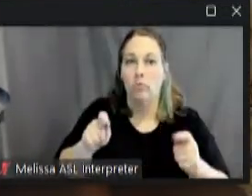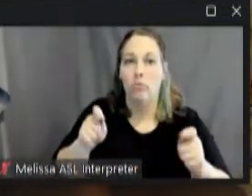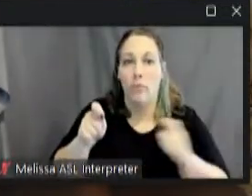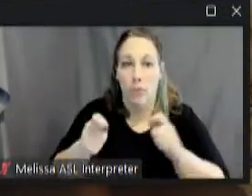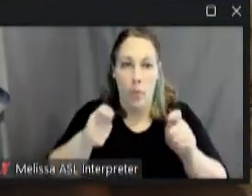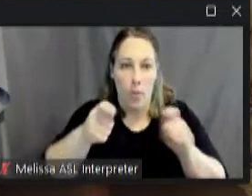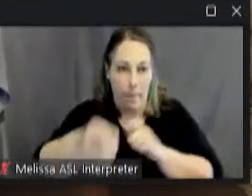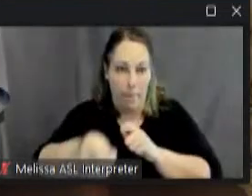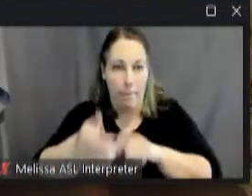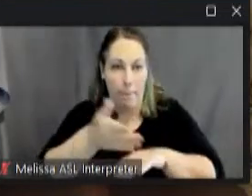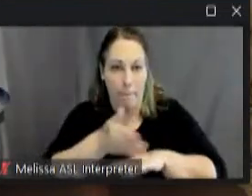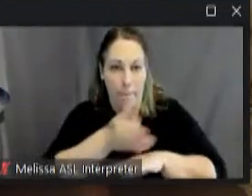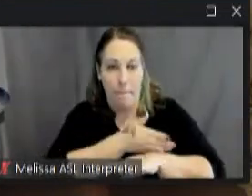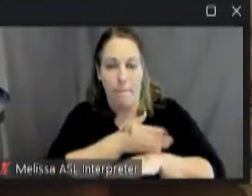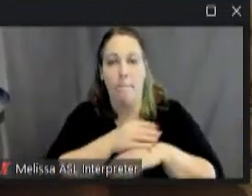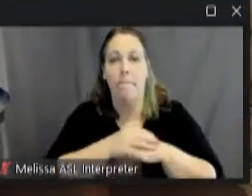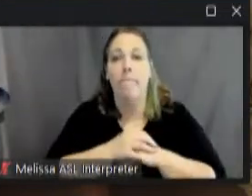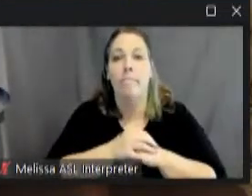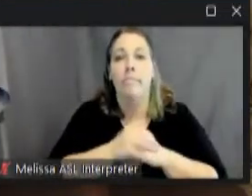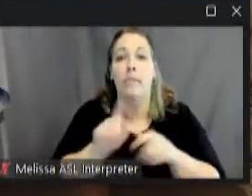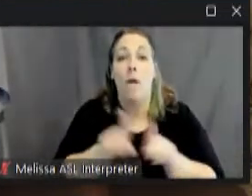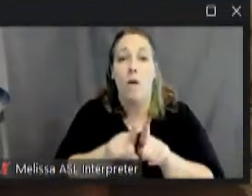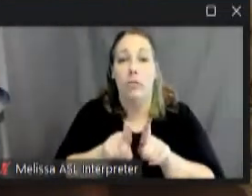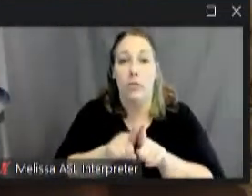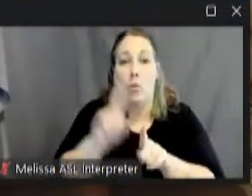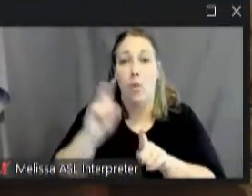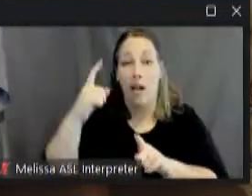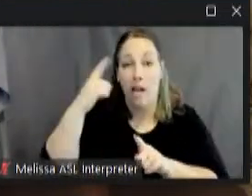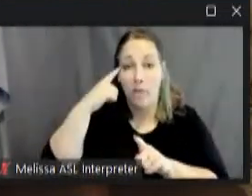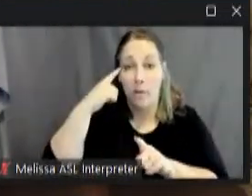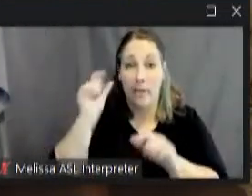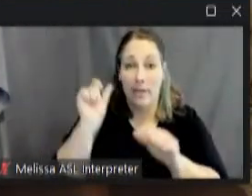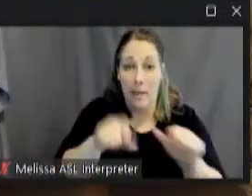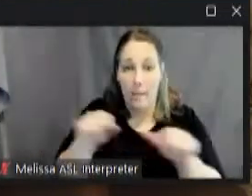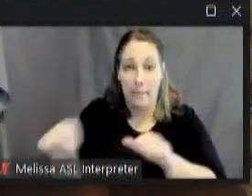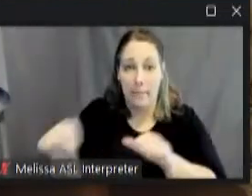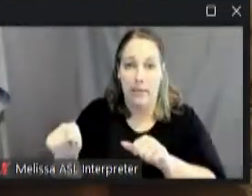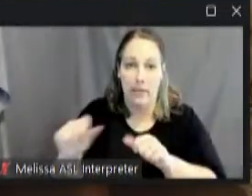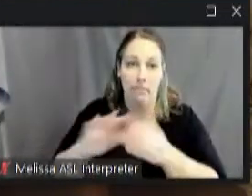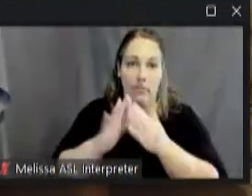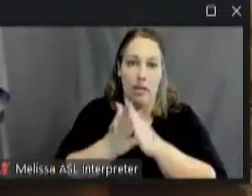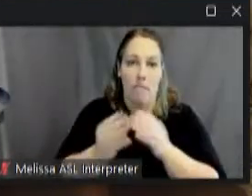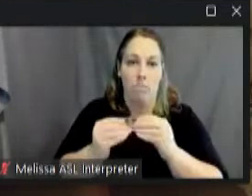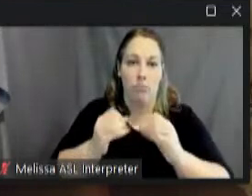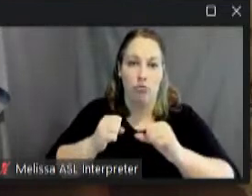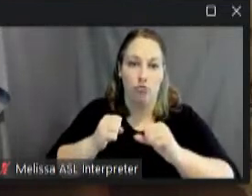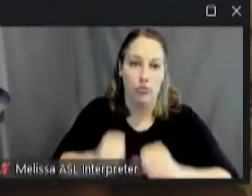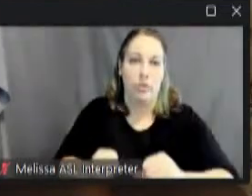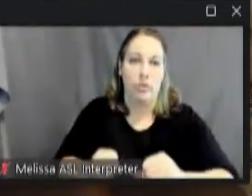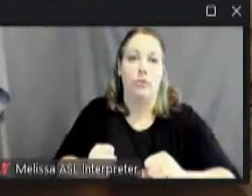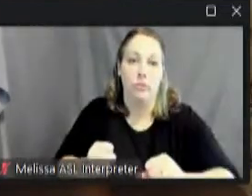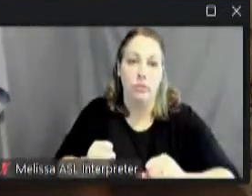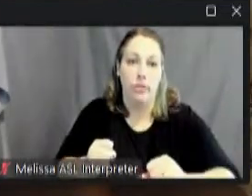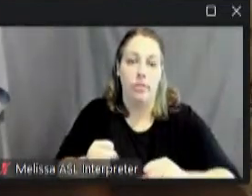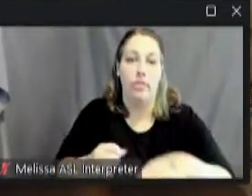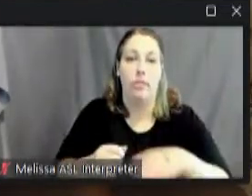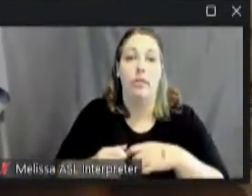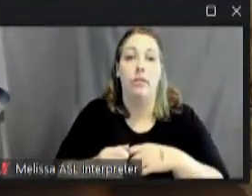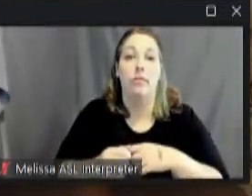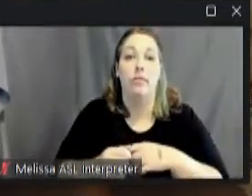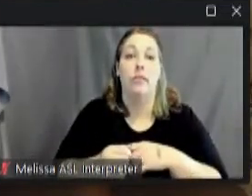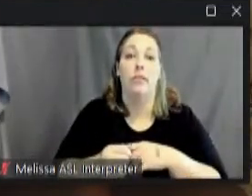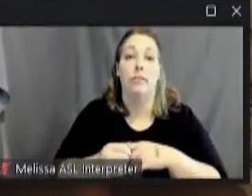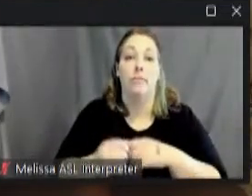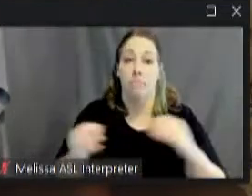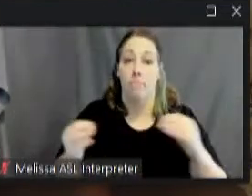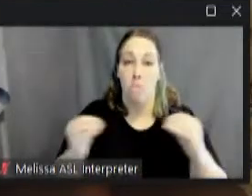to strengthen state capabilities to allow for greater inclusion